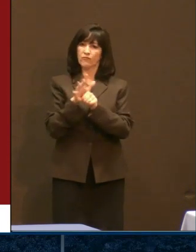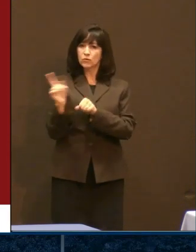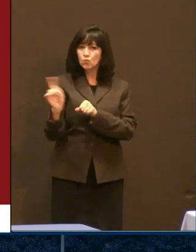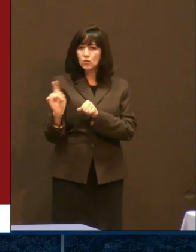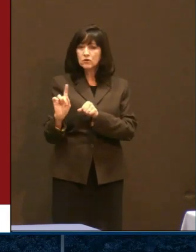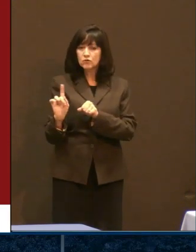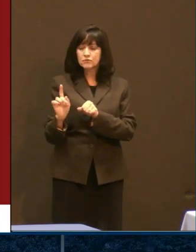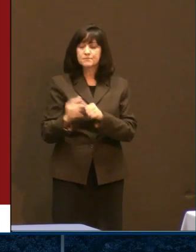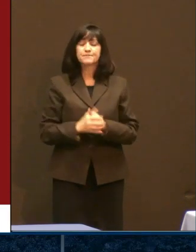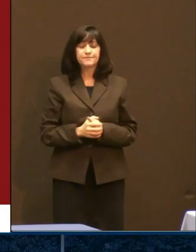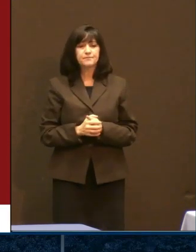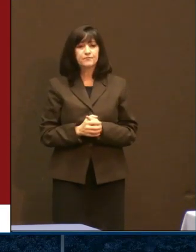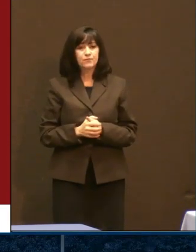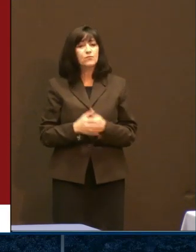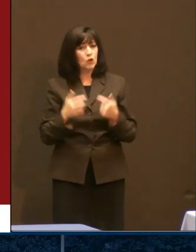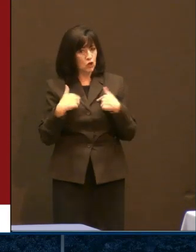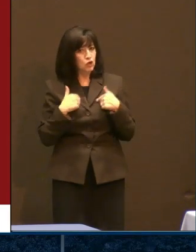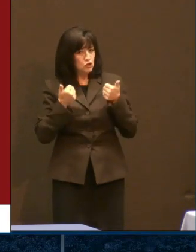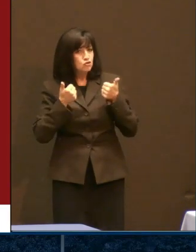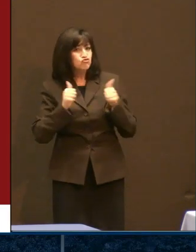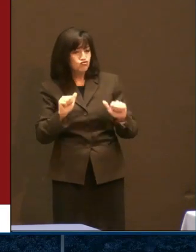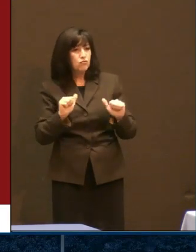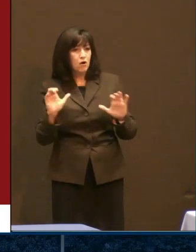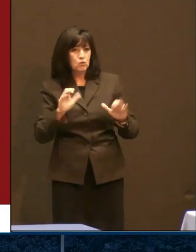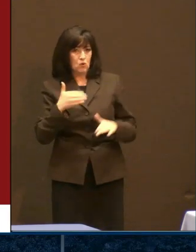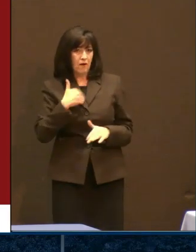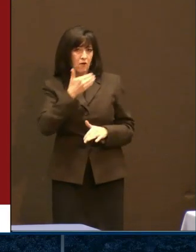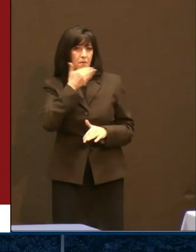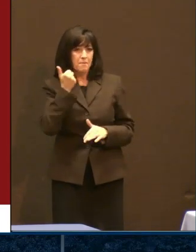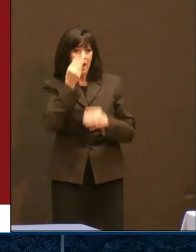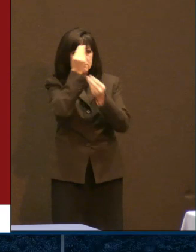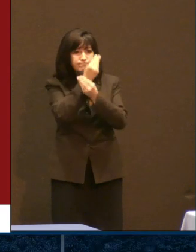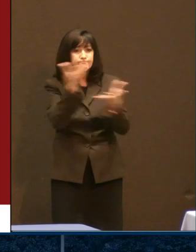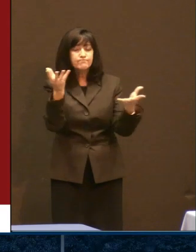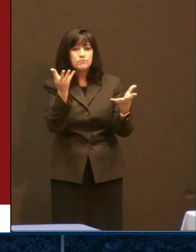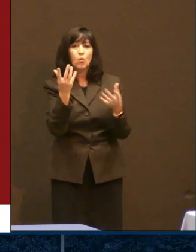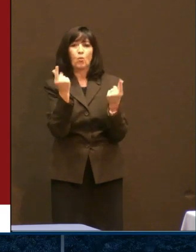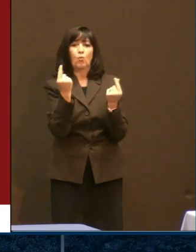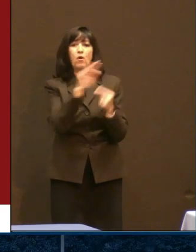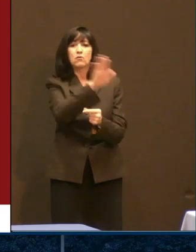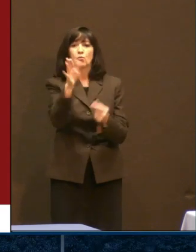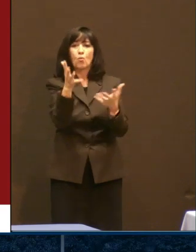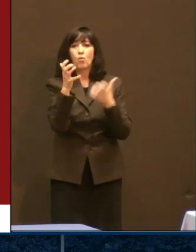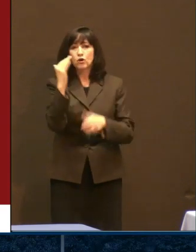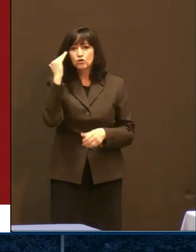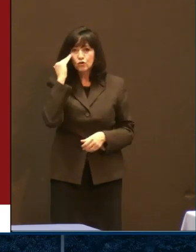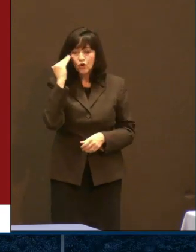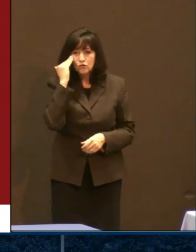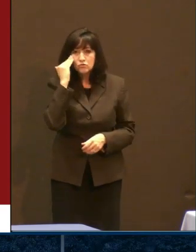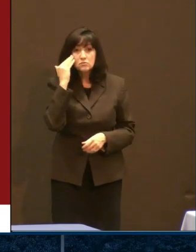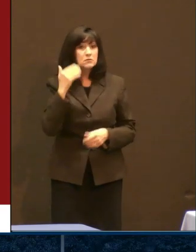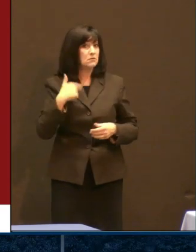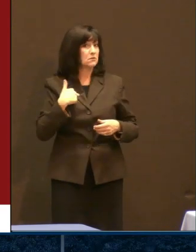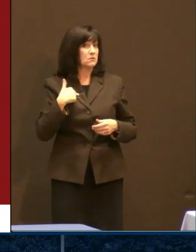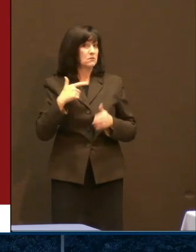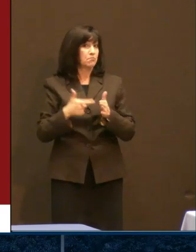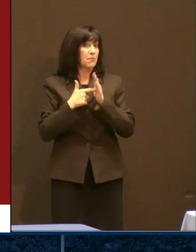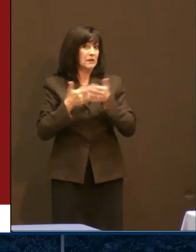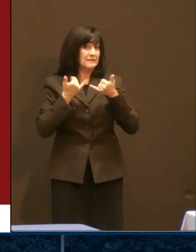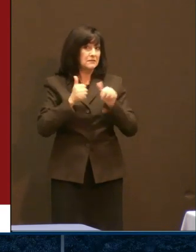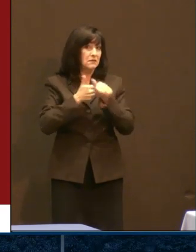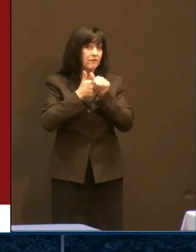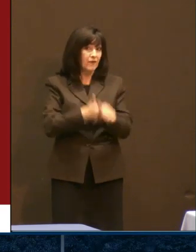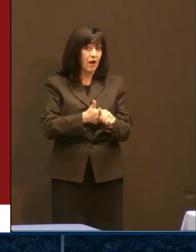going to try to meet all those conditions laid out by the CDC guidance and the White House task